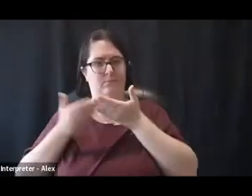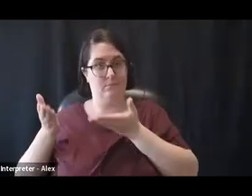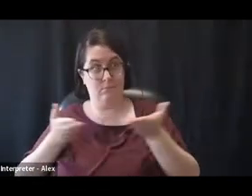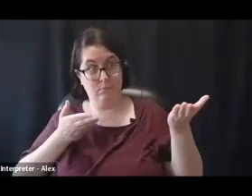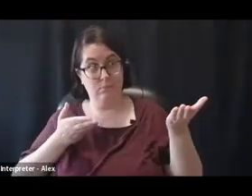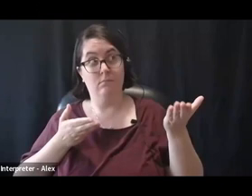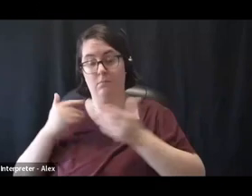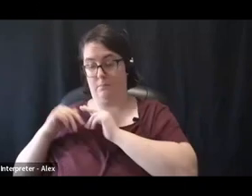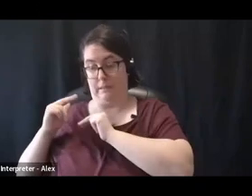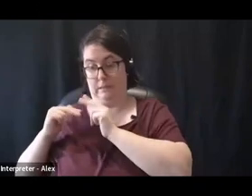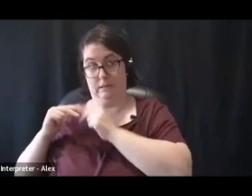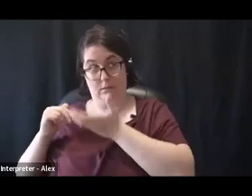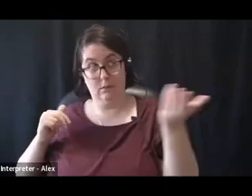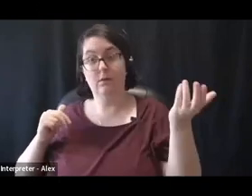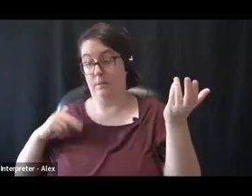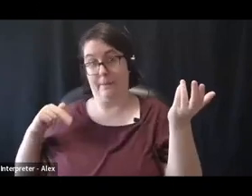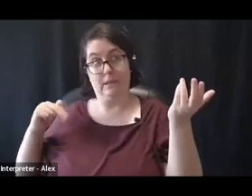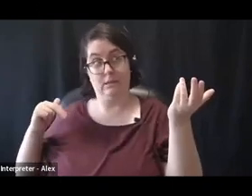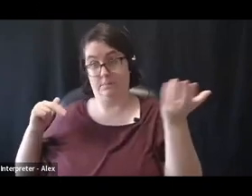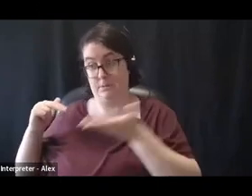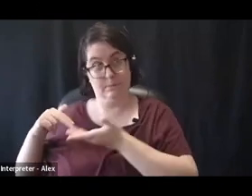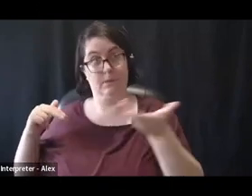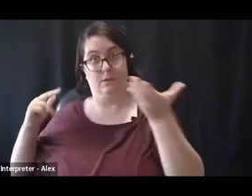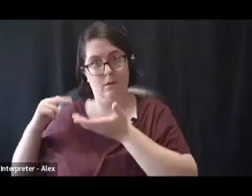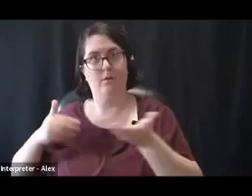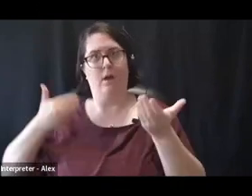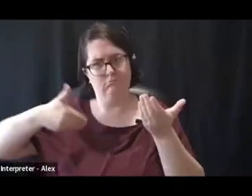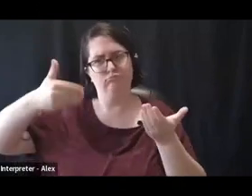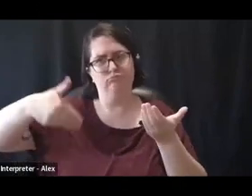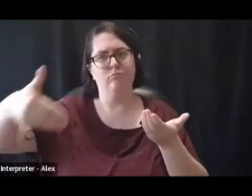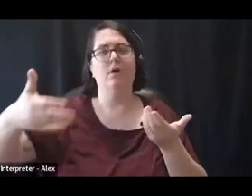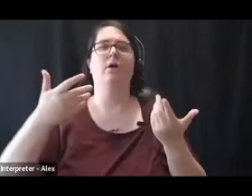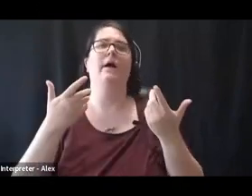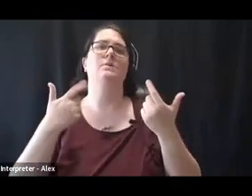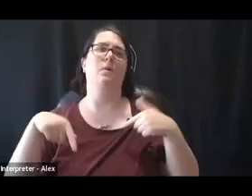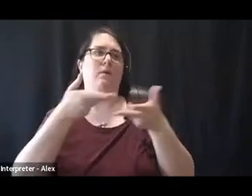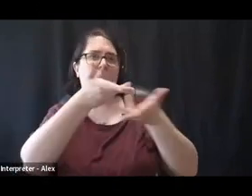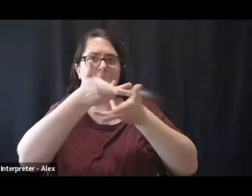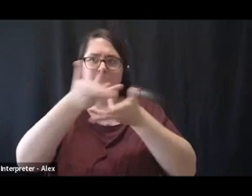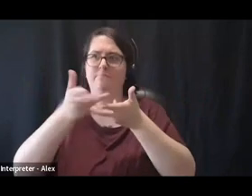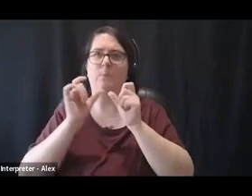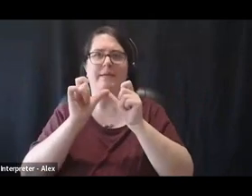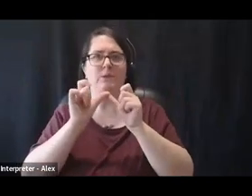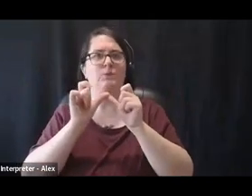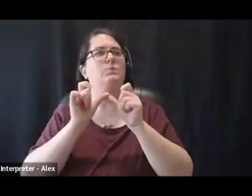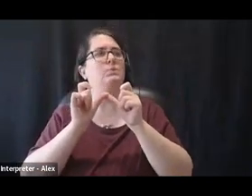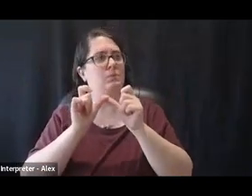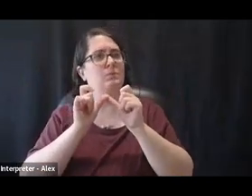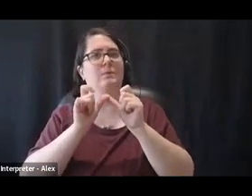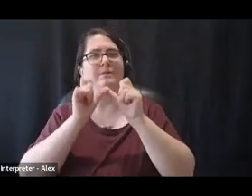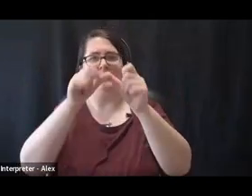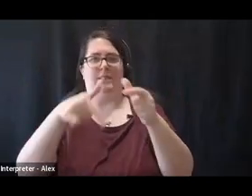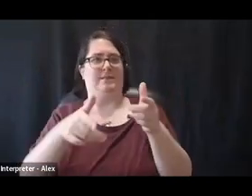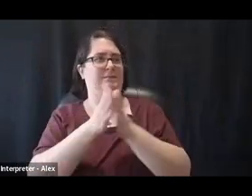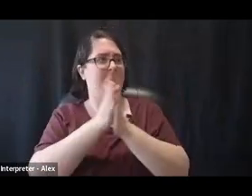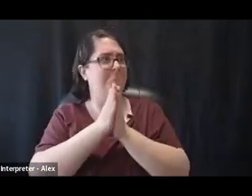having that nurturing connection to continue to sustain this movement and what it is we are trying